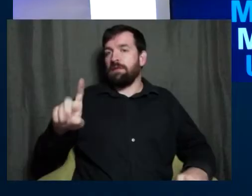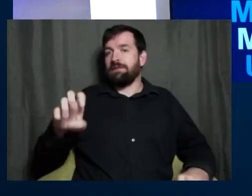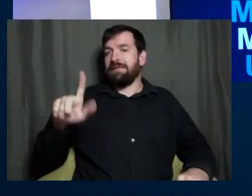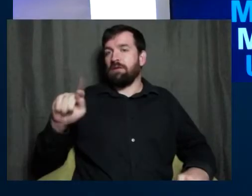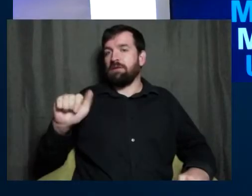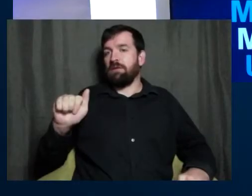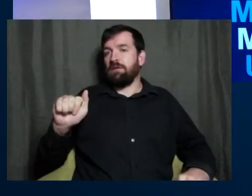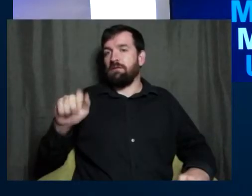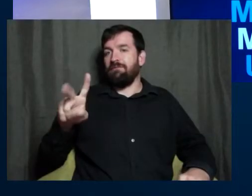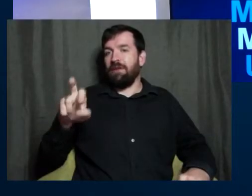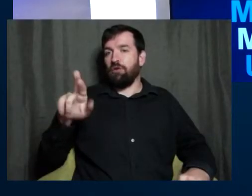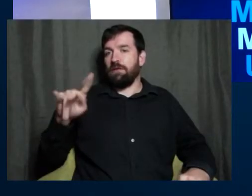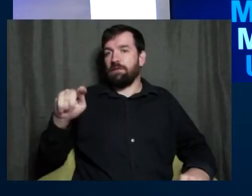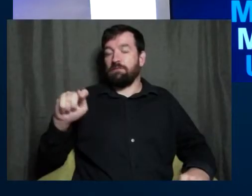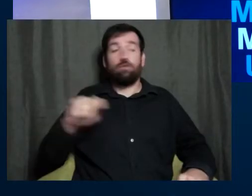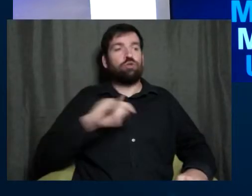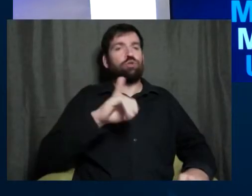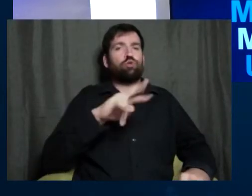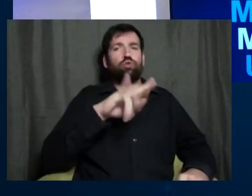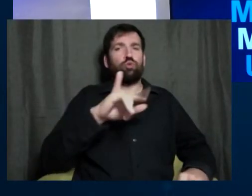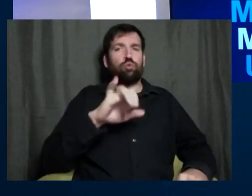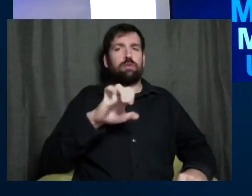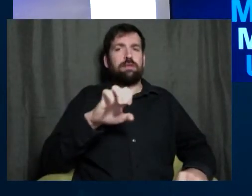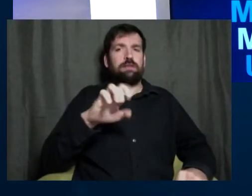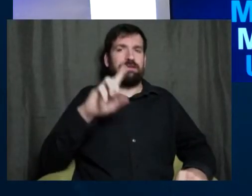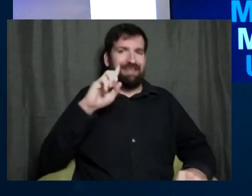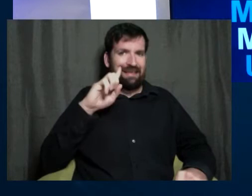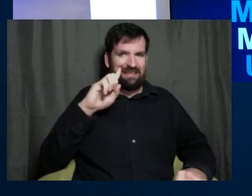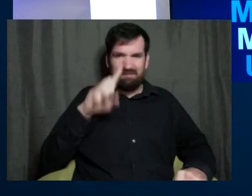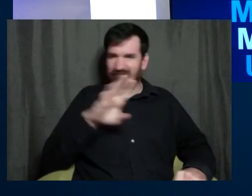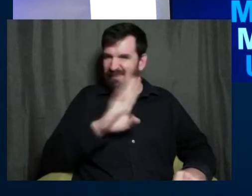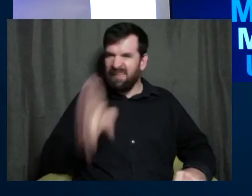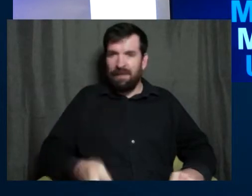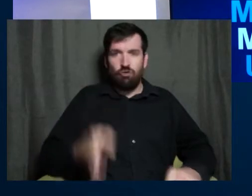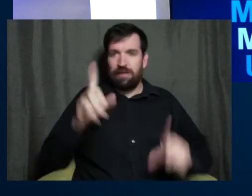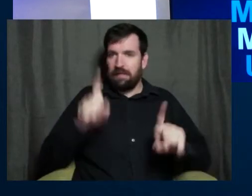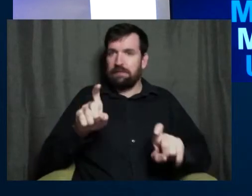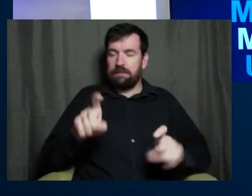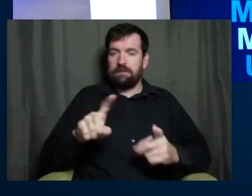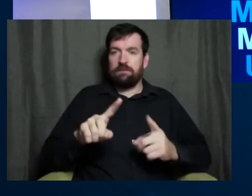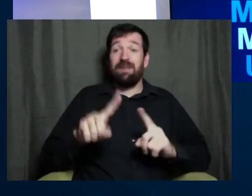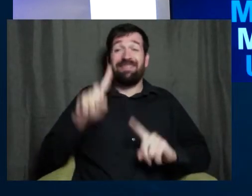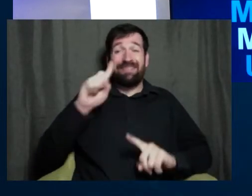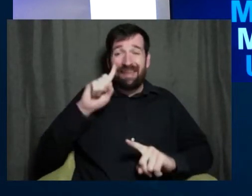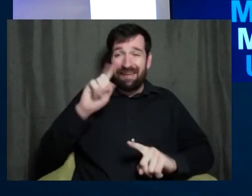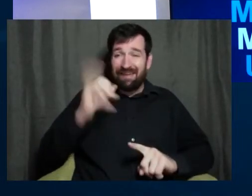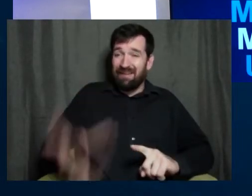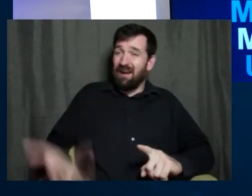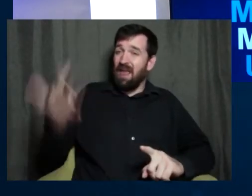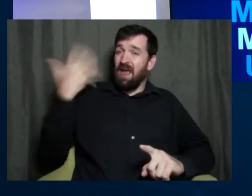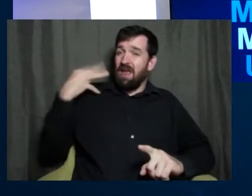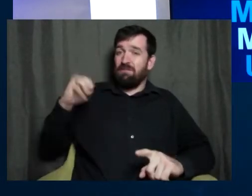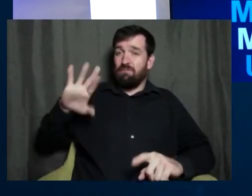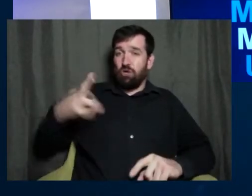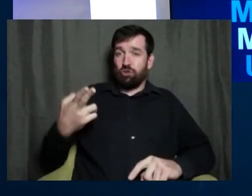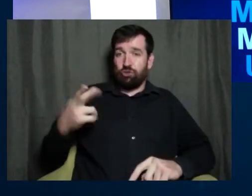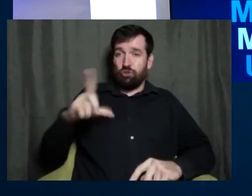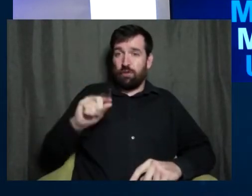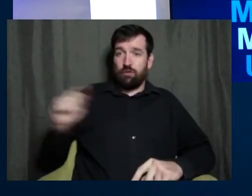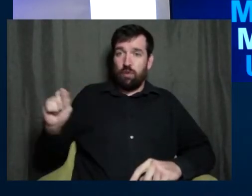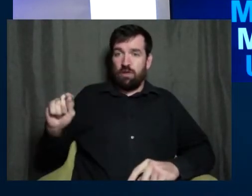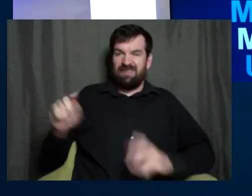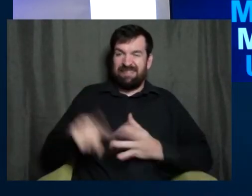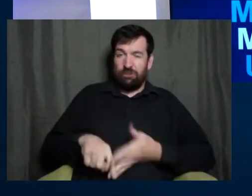Julie wants to know if someone thinks they were never tested, thinks that they had COVID way back in March of 2020. So at the very start, how